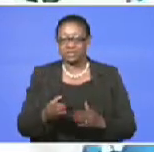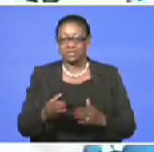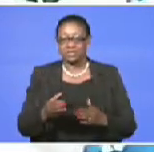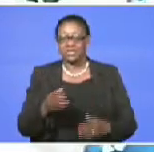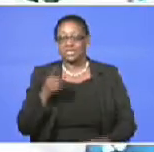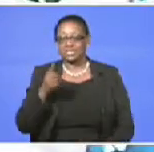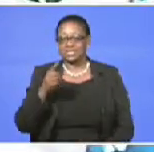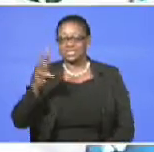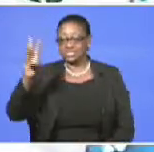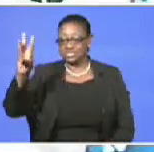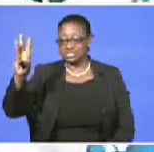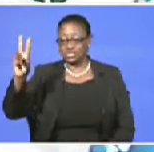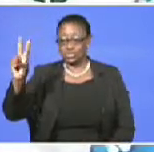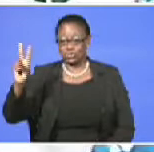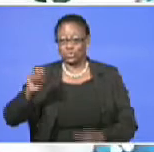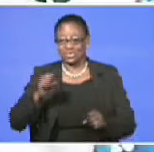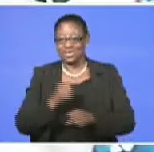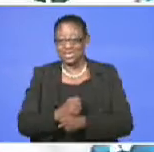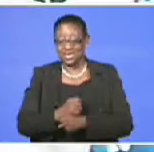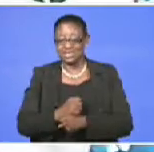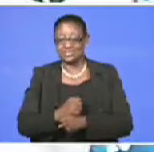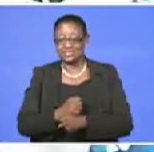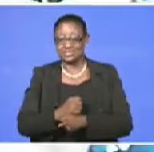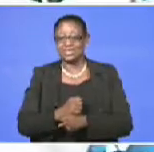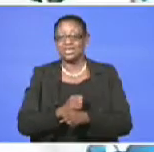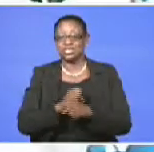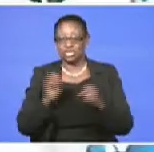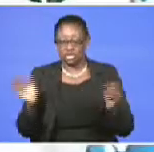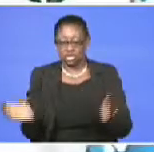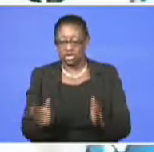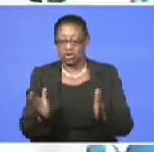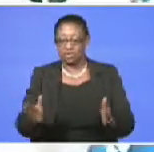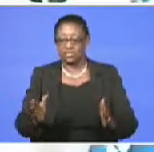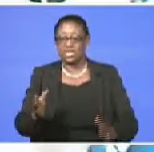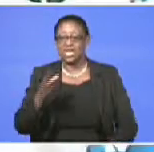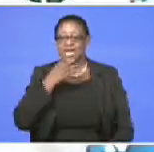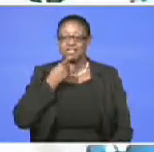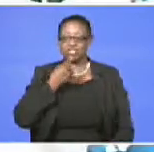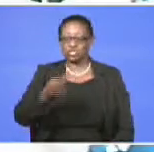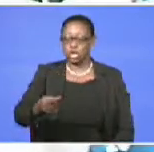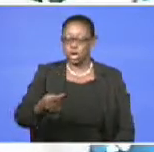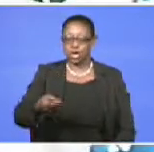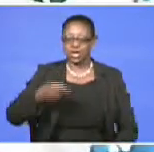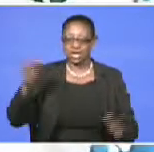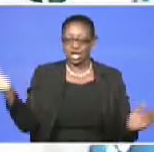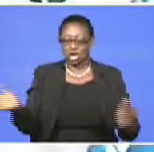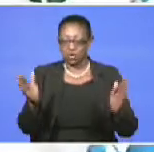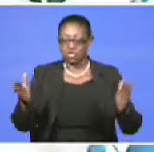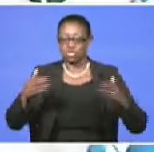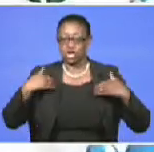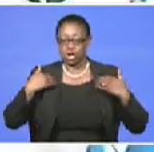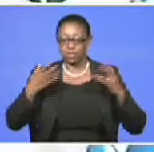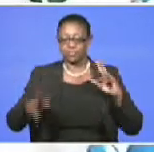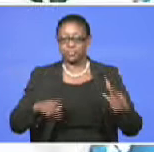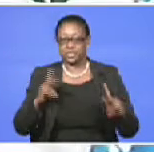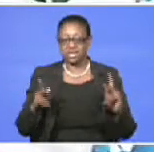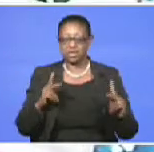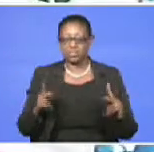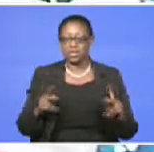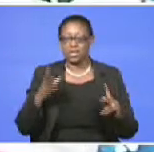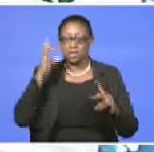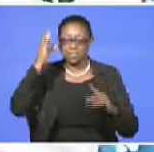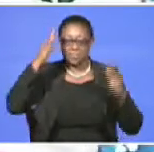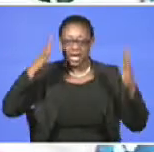years, she blazed a trail in evangelism. She mentored young people who became